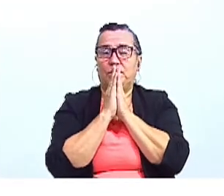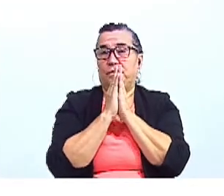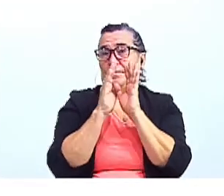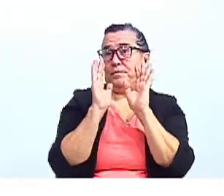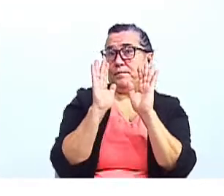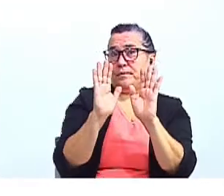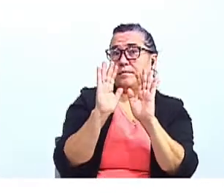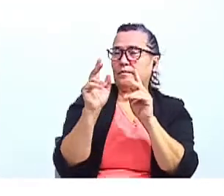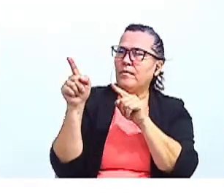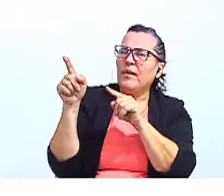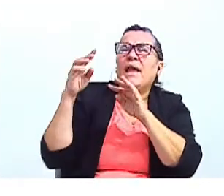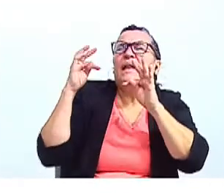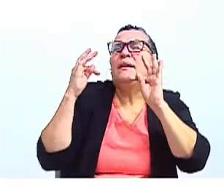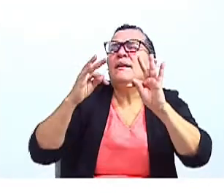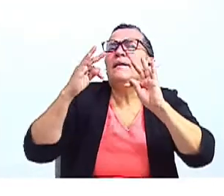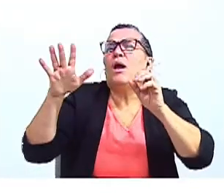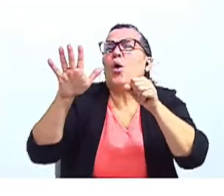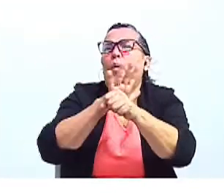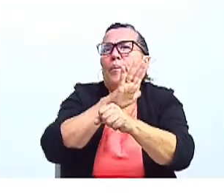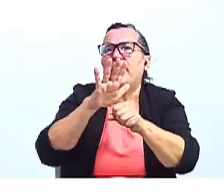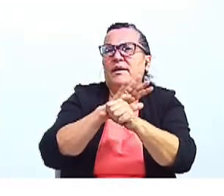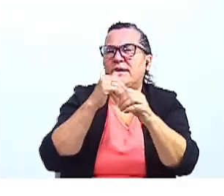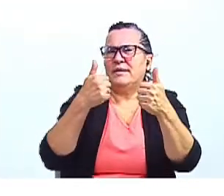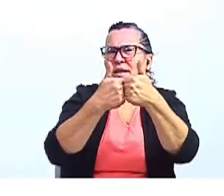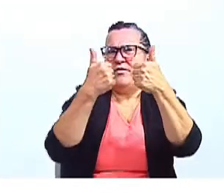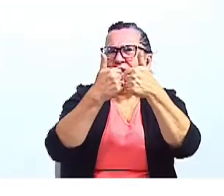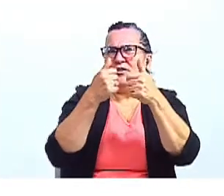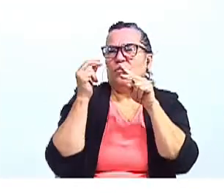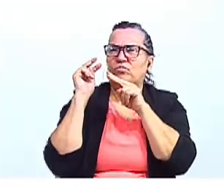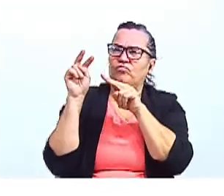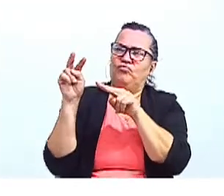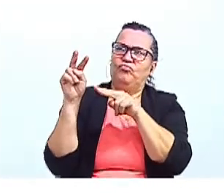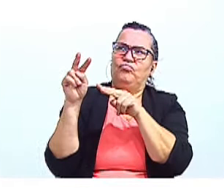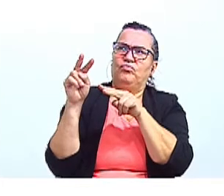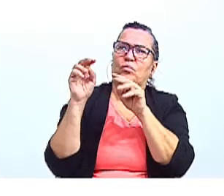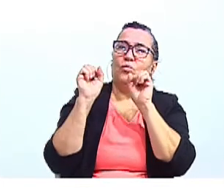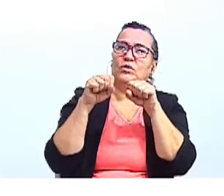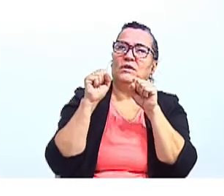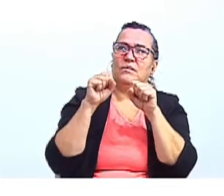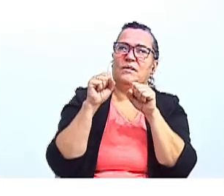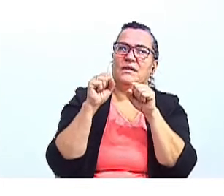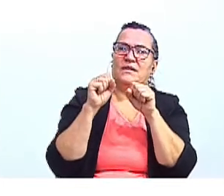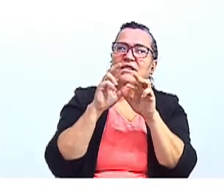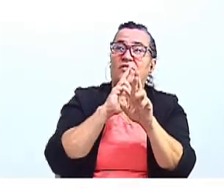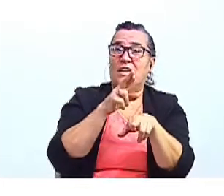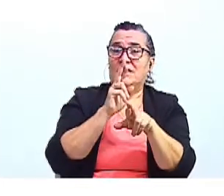And let's try to complete the task. Look at the possible answers.